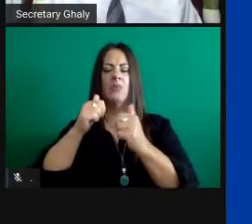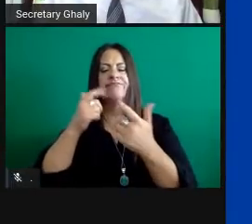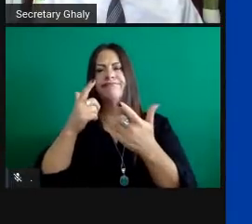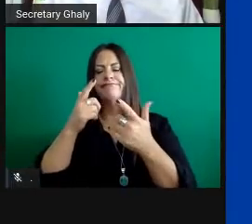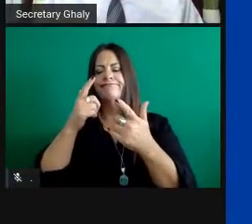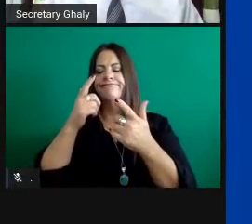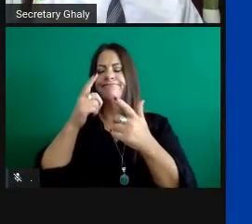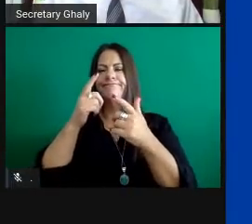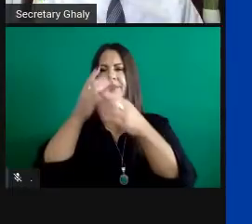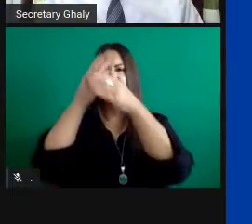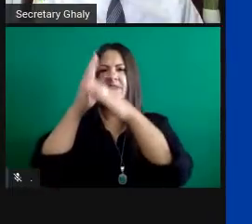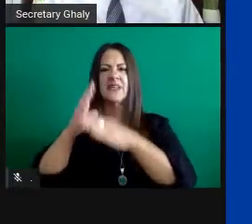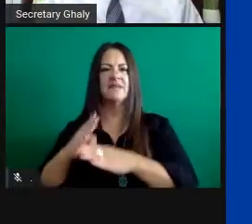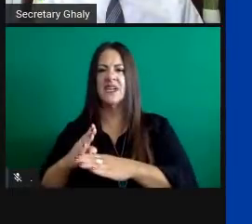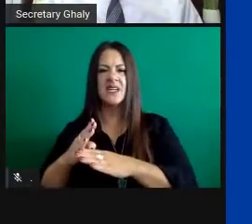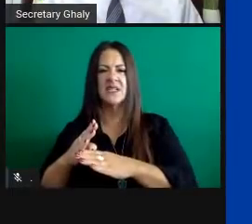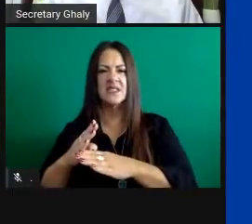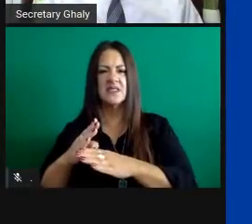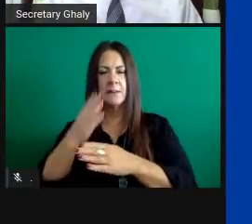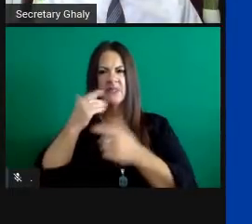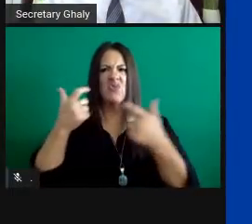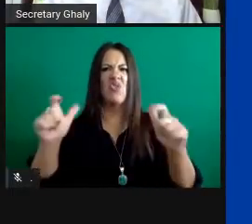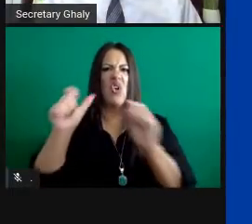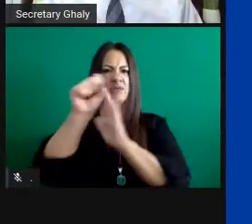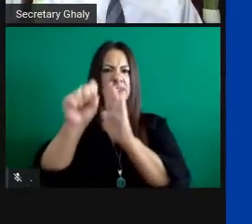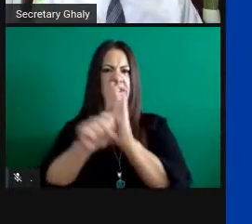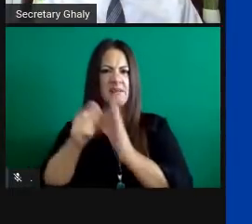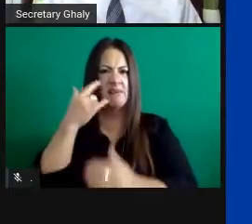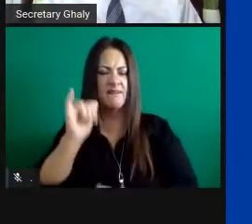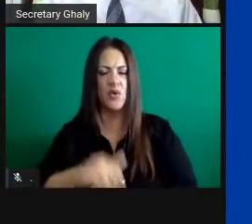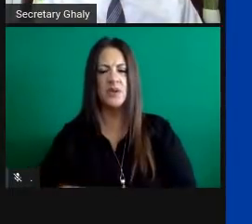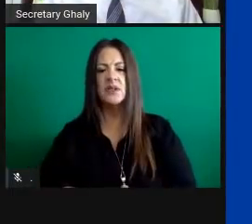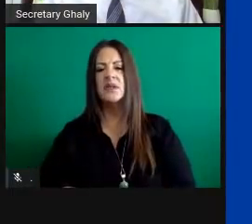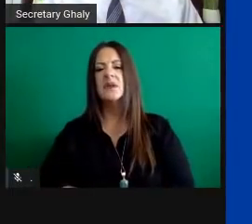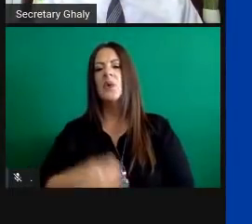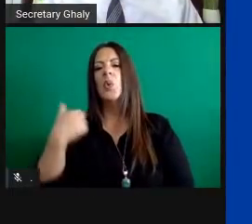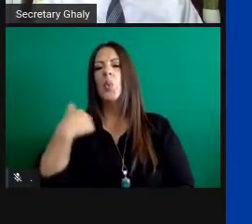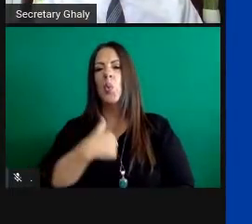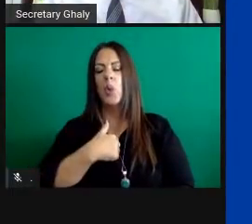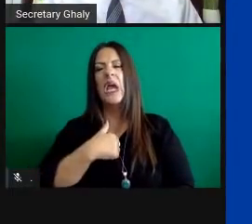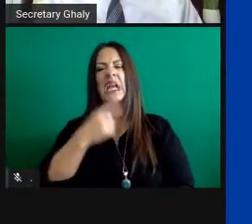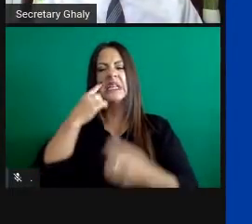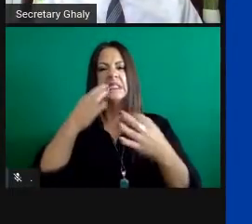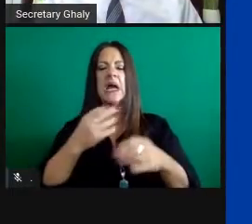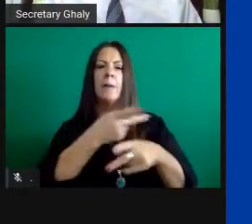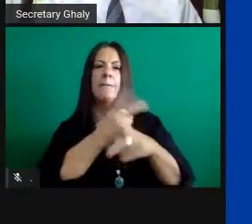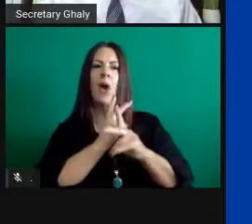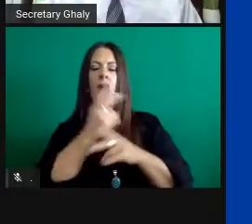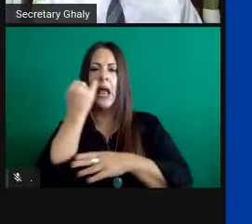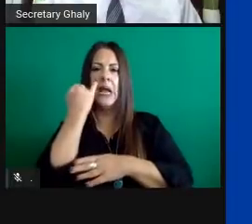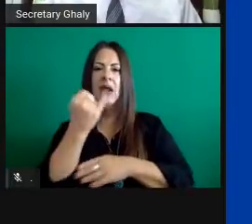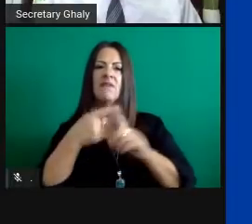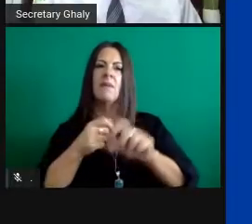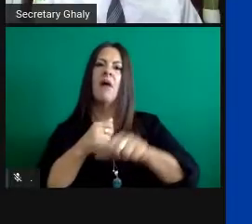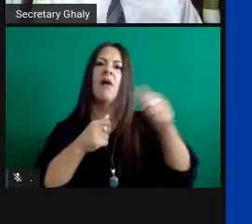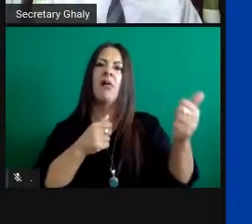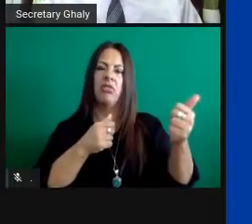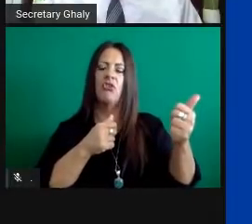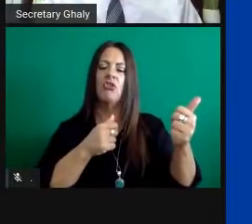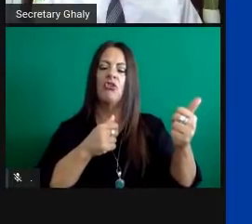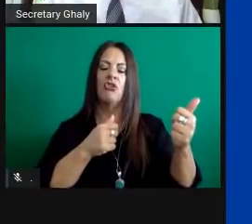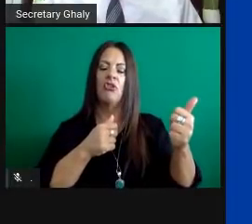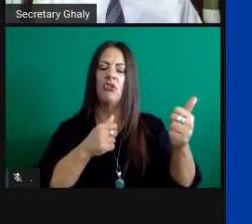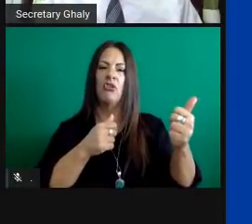this size. So you've used something that has been used in other areas before. And as you look at this